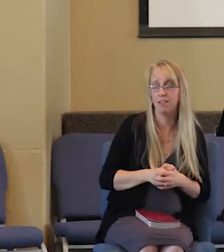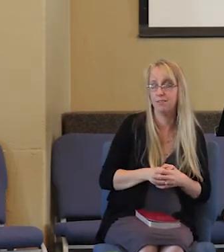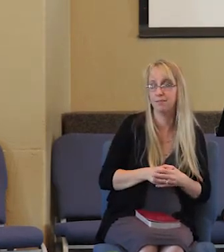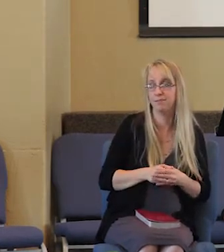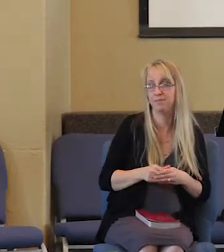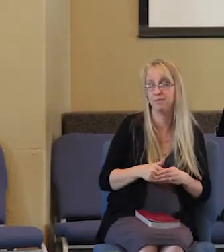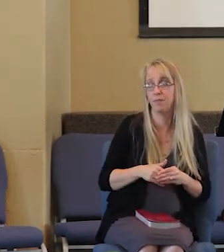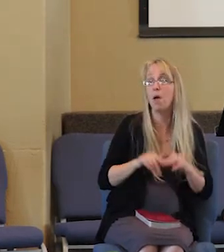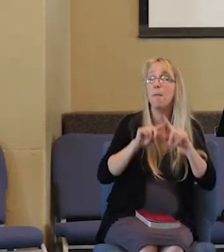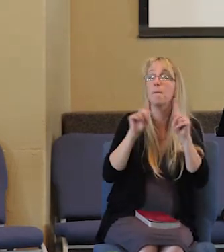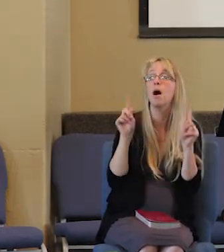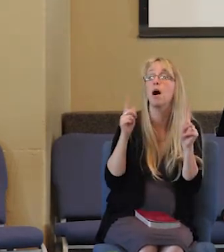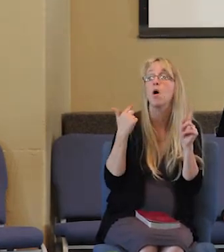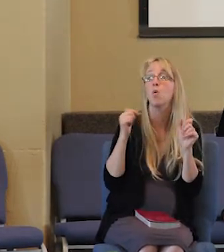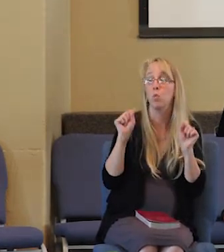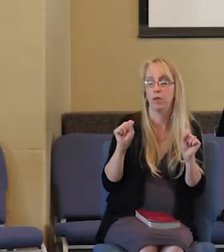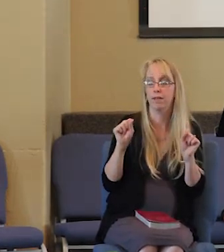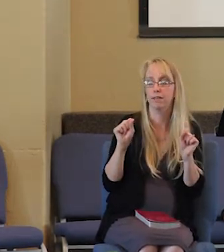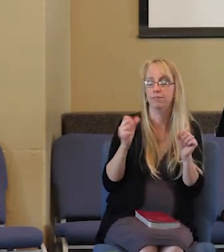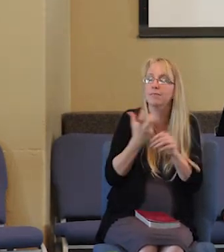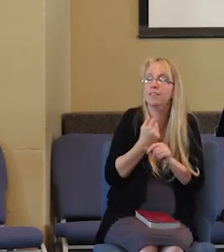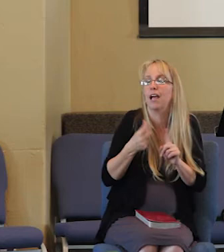But we get to learn.